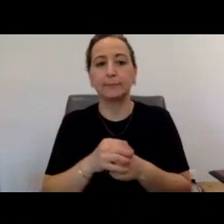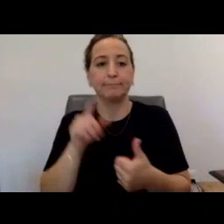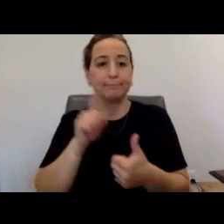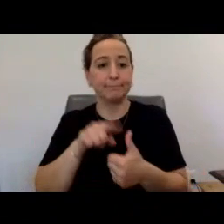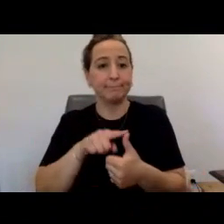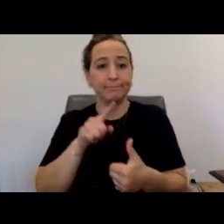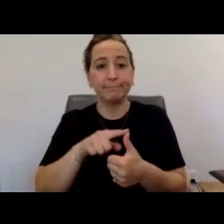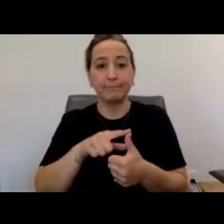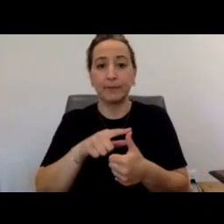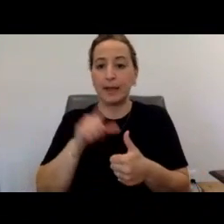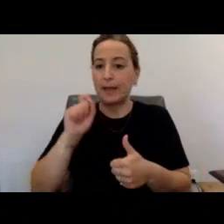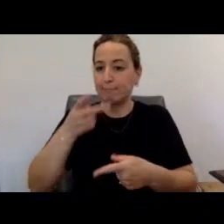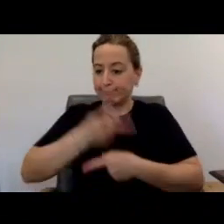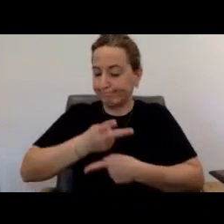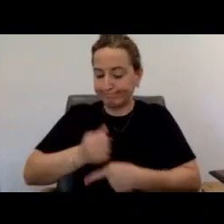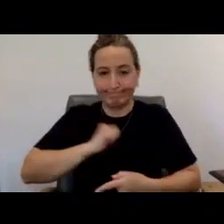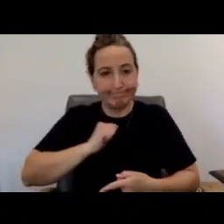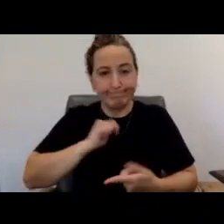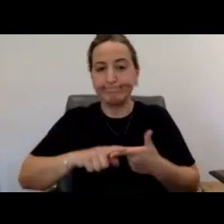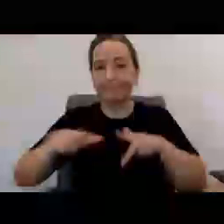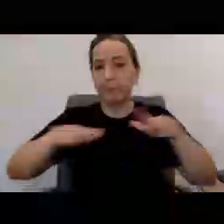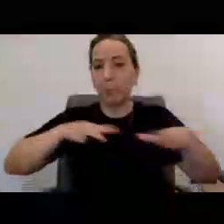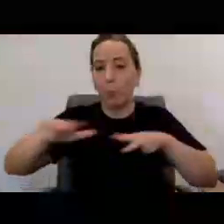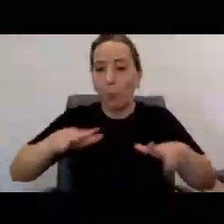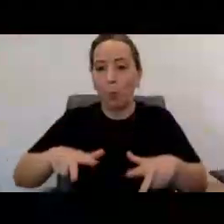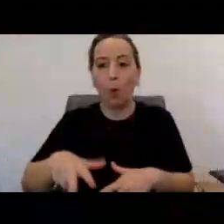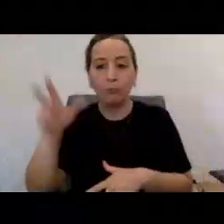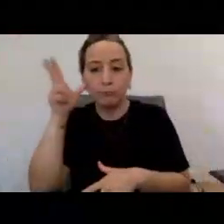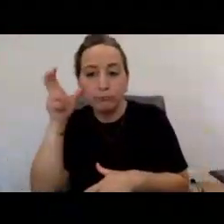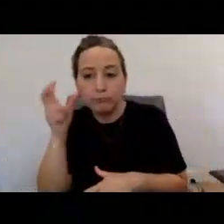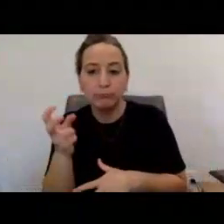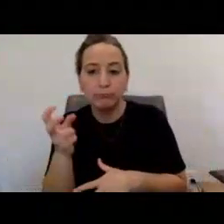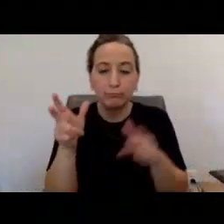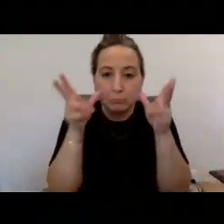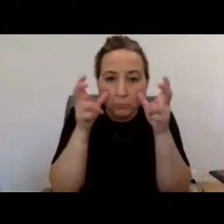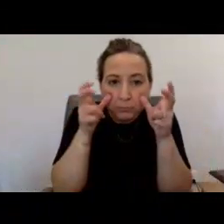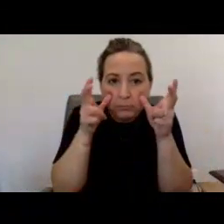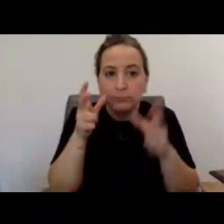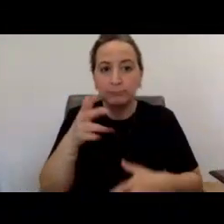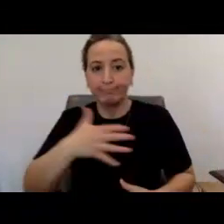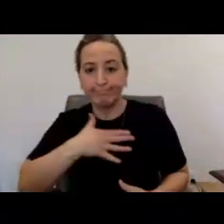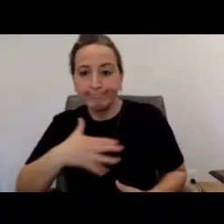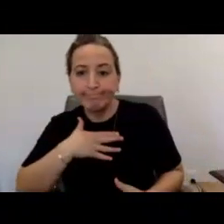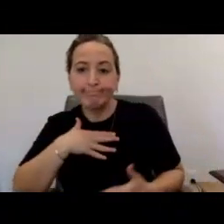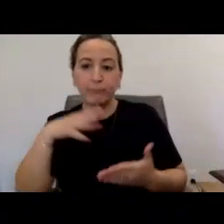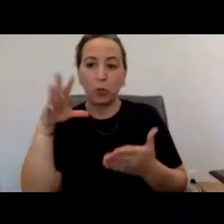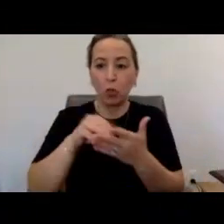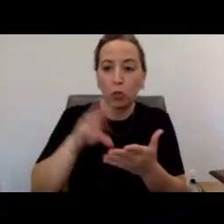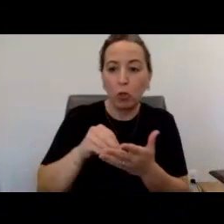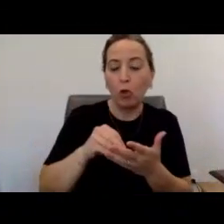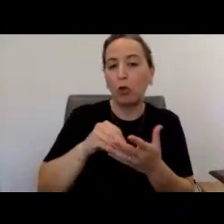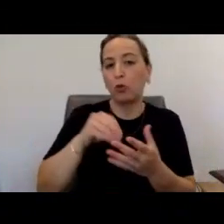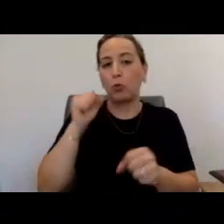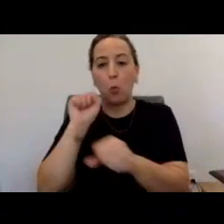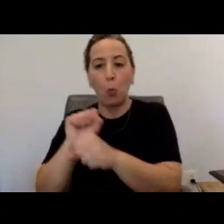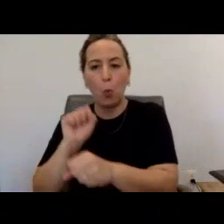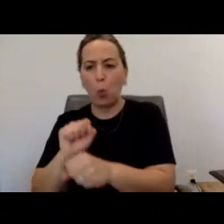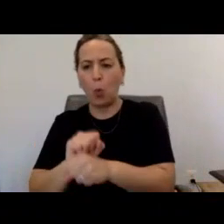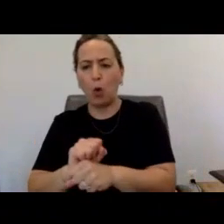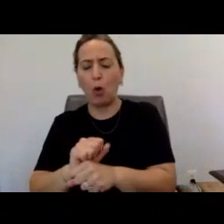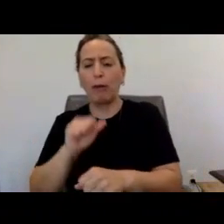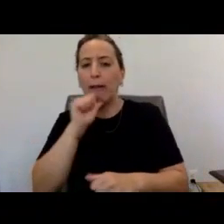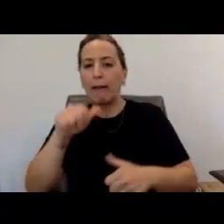for oneself, walking, seeing, hearing, speaking, breathing, learning, or working. It's not an exhaustive list, but